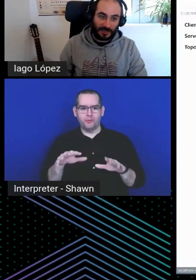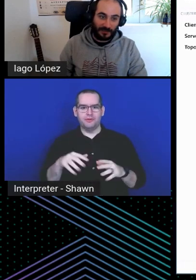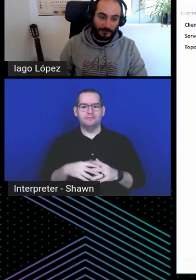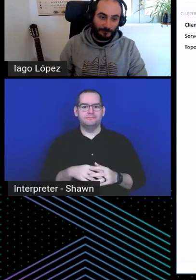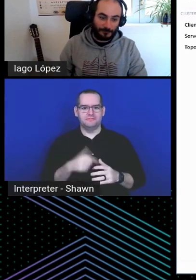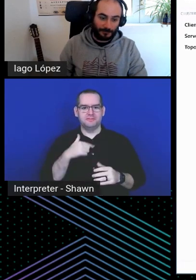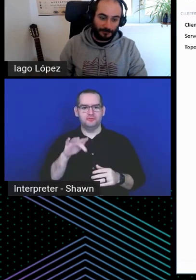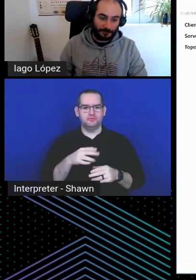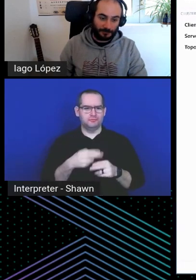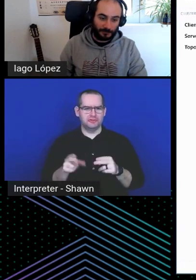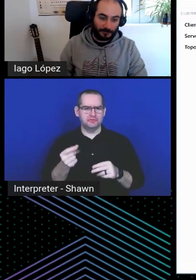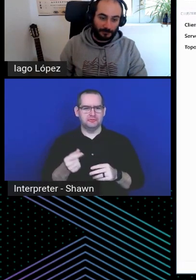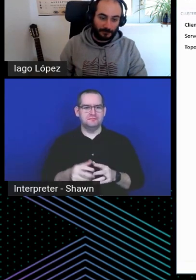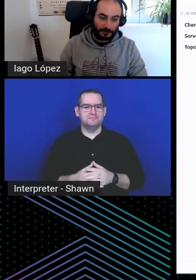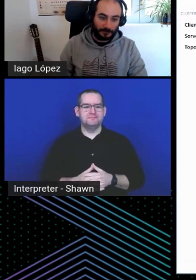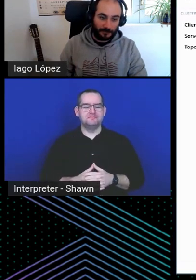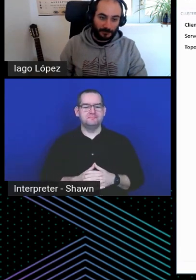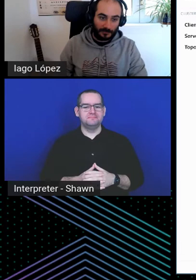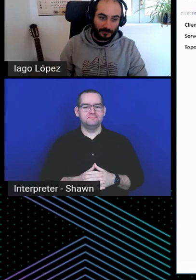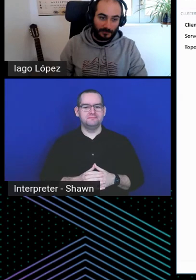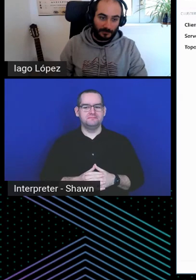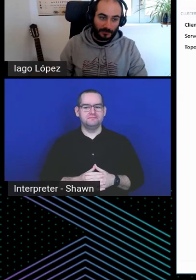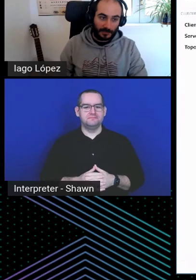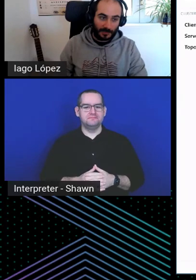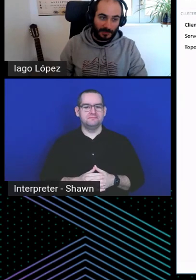quickly do that.